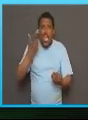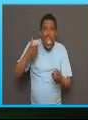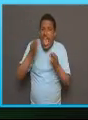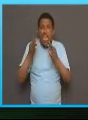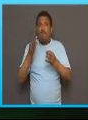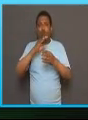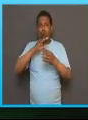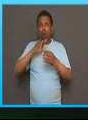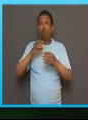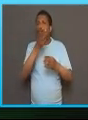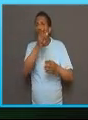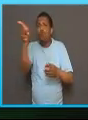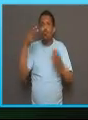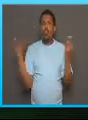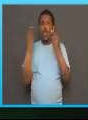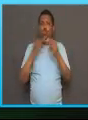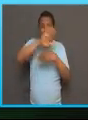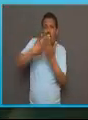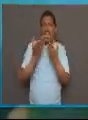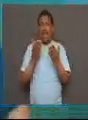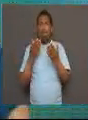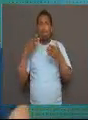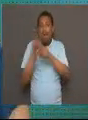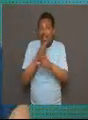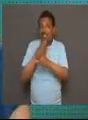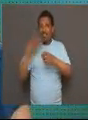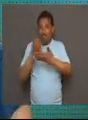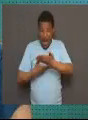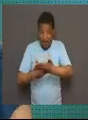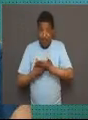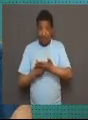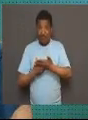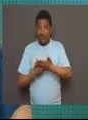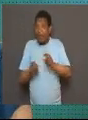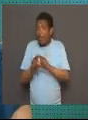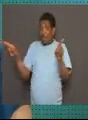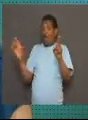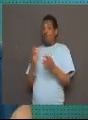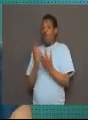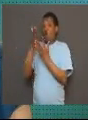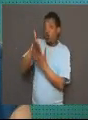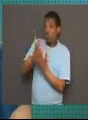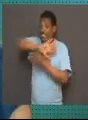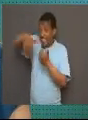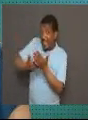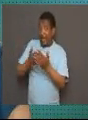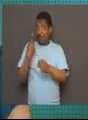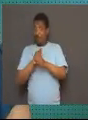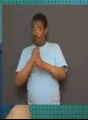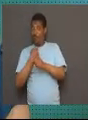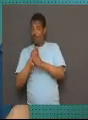use general-purpose maps. In contrast to general-purpose